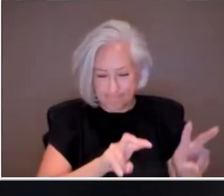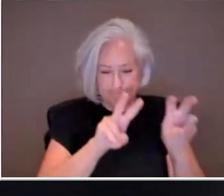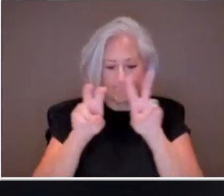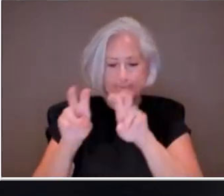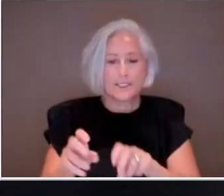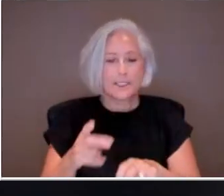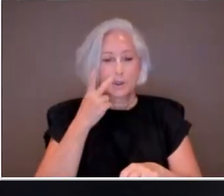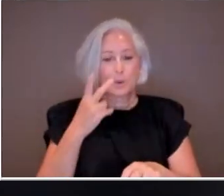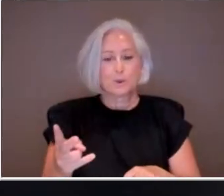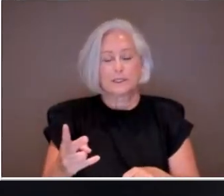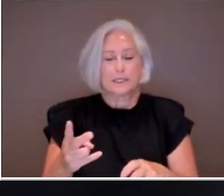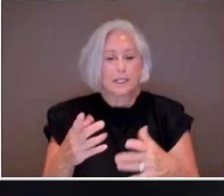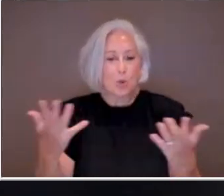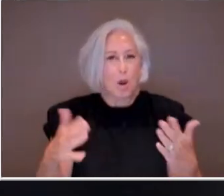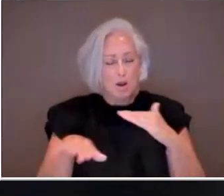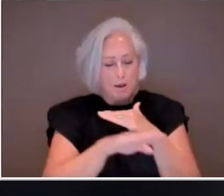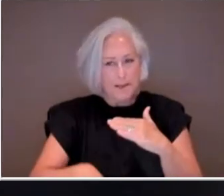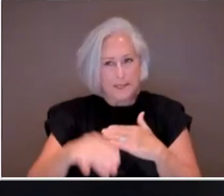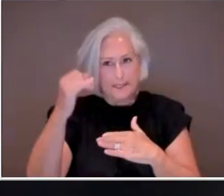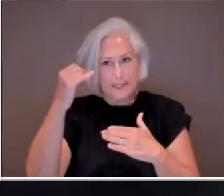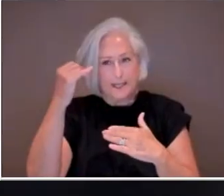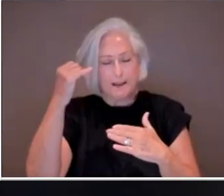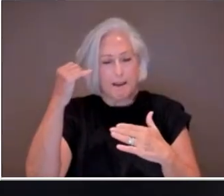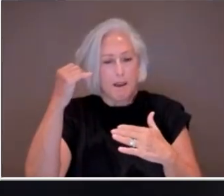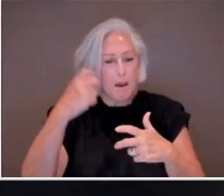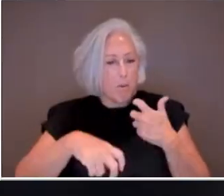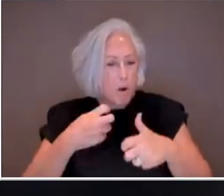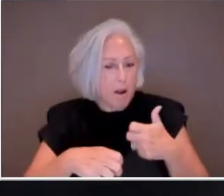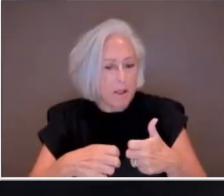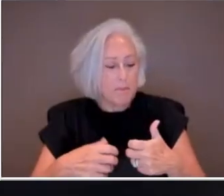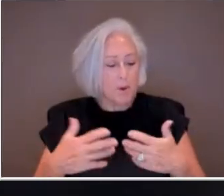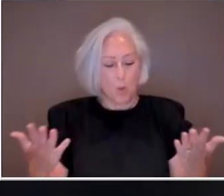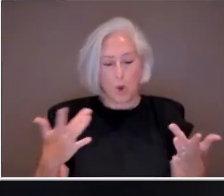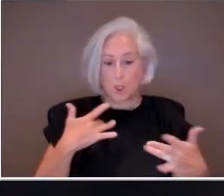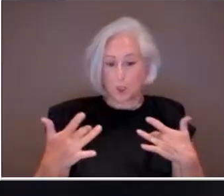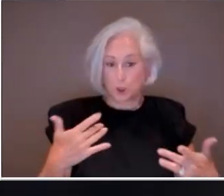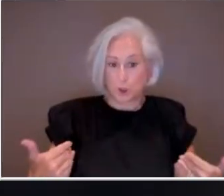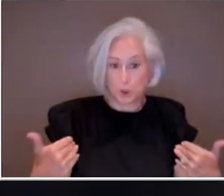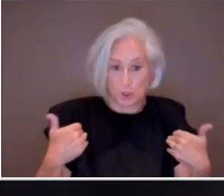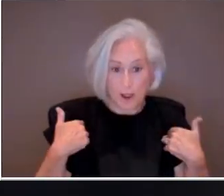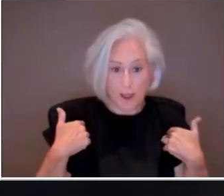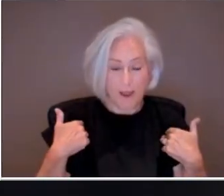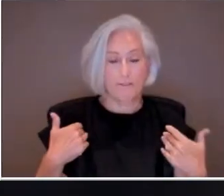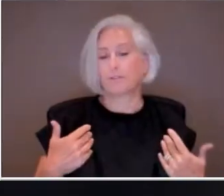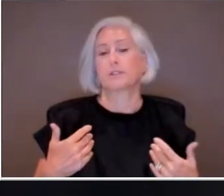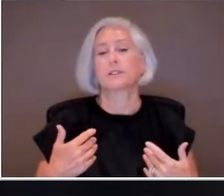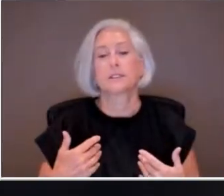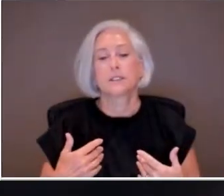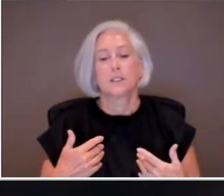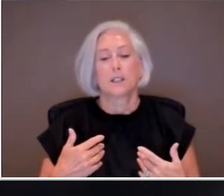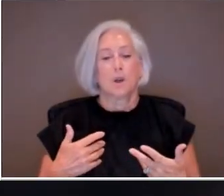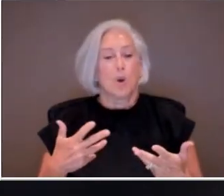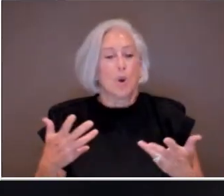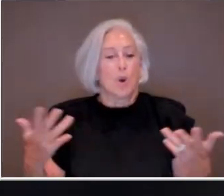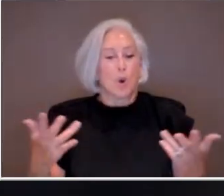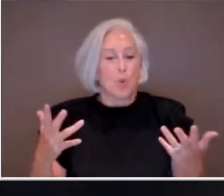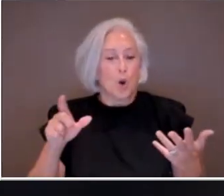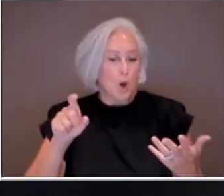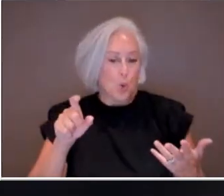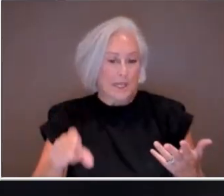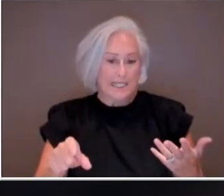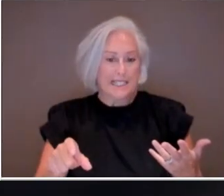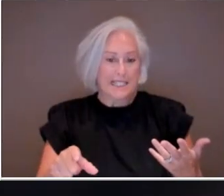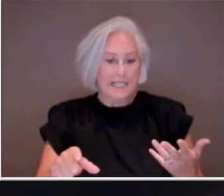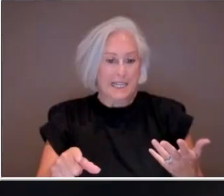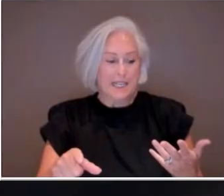at least a basic understanding of what's concerning, what really needs to get to someone in this